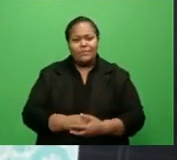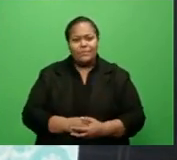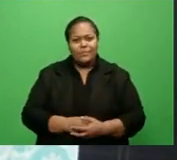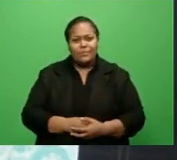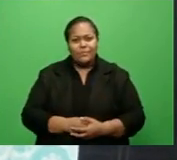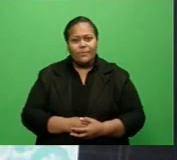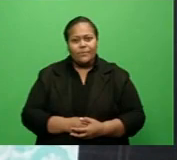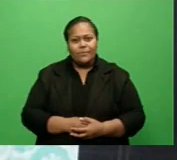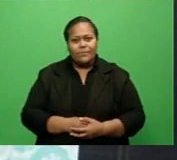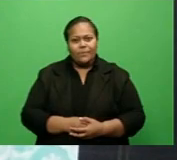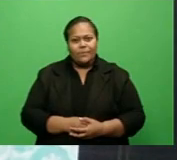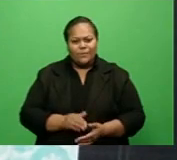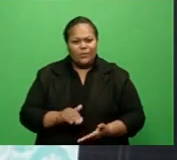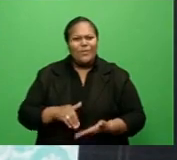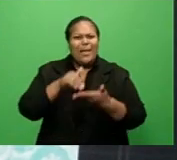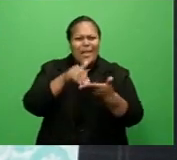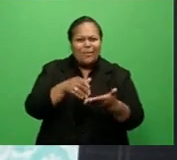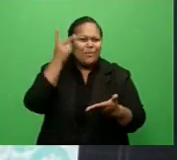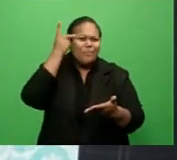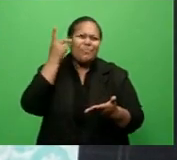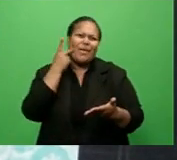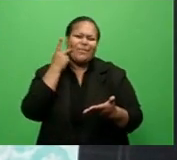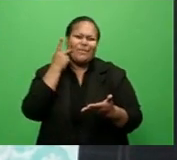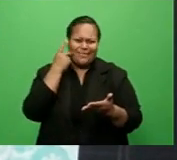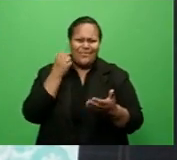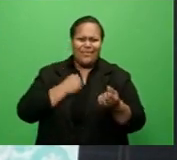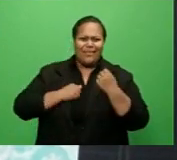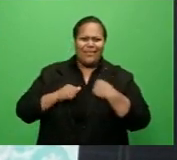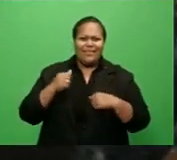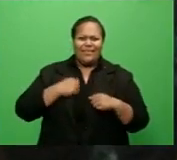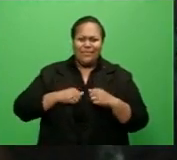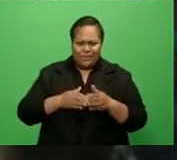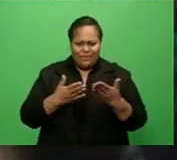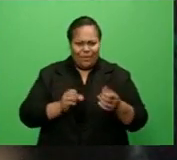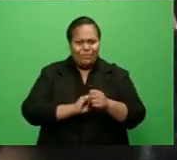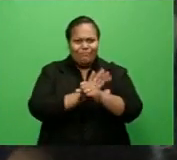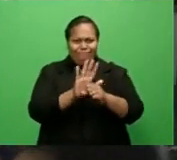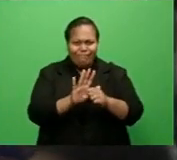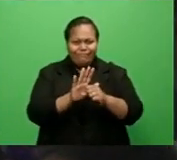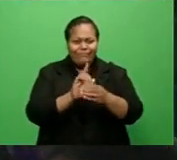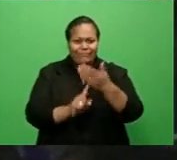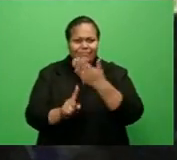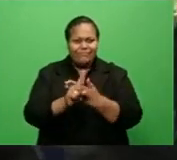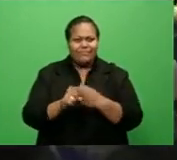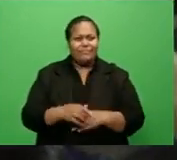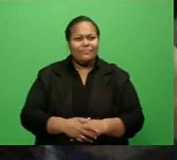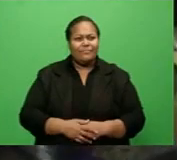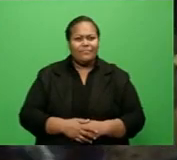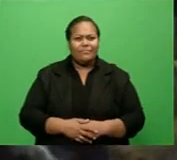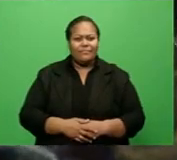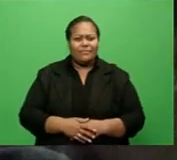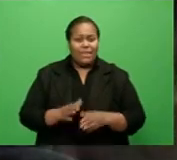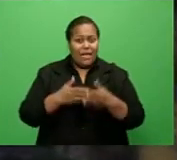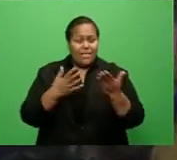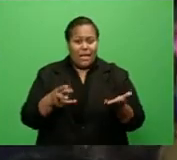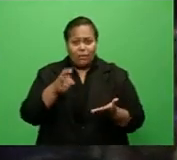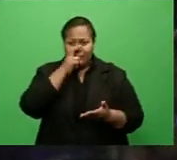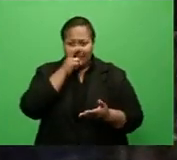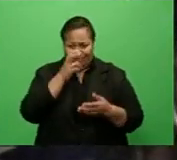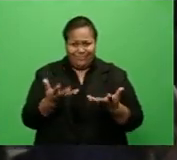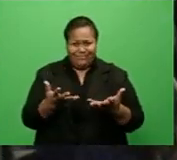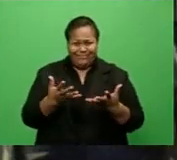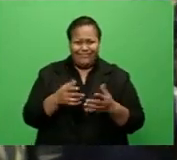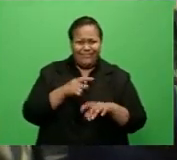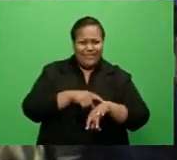the burden of the parents during this COVID-19 pandemic. With restrictions on the number of people gathering